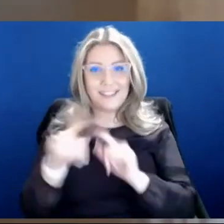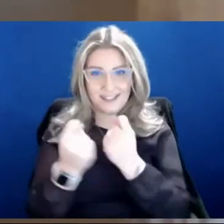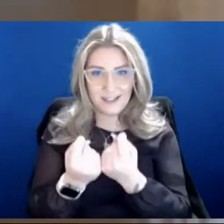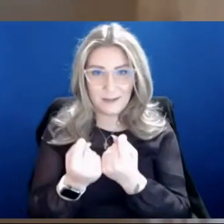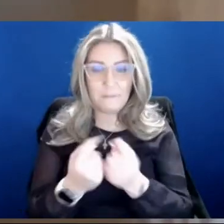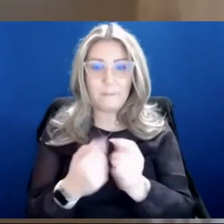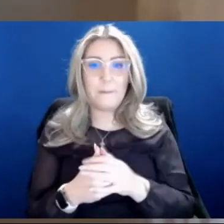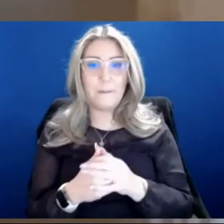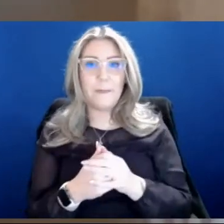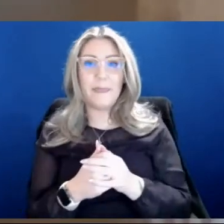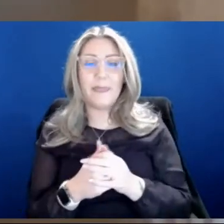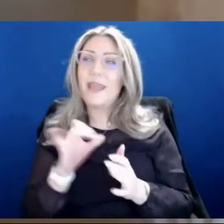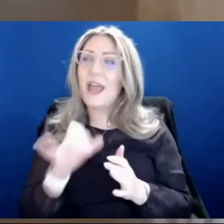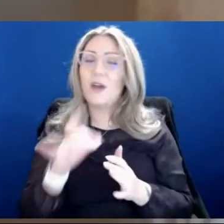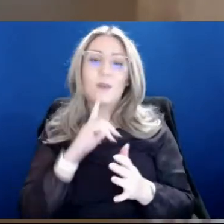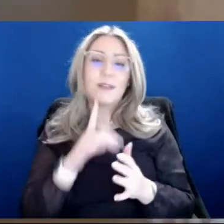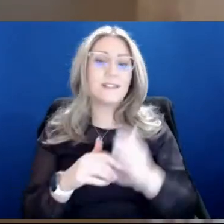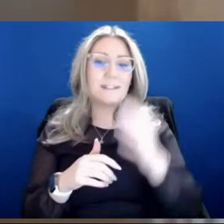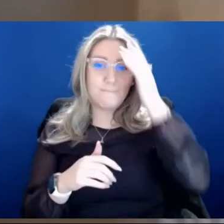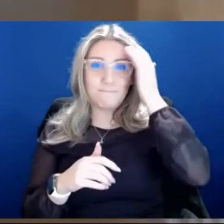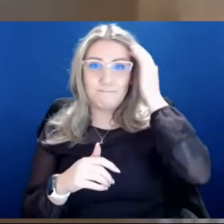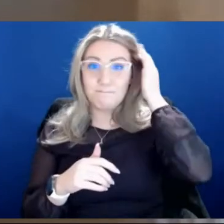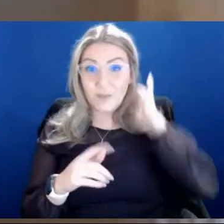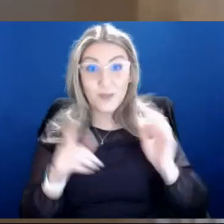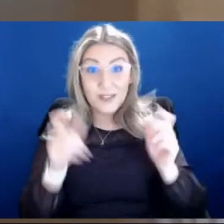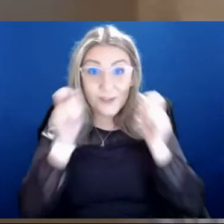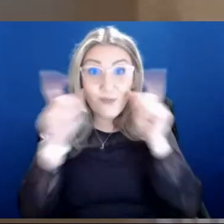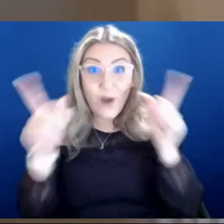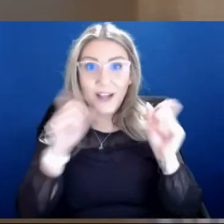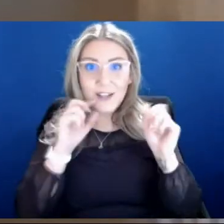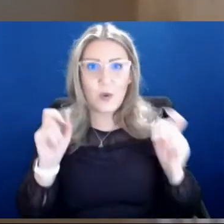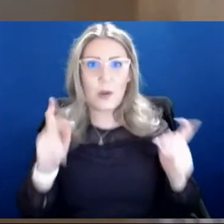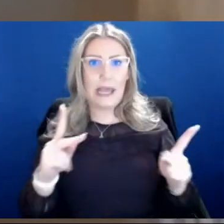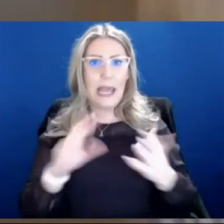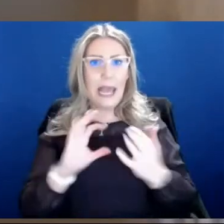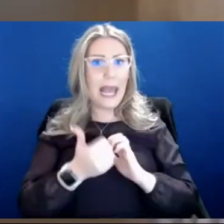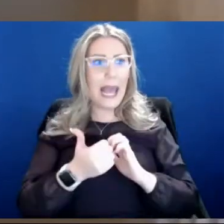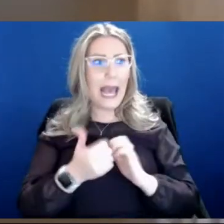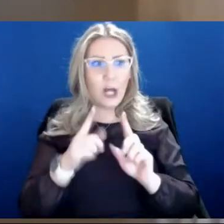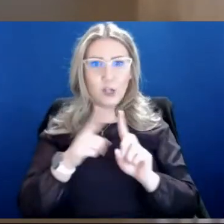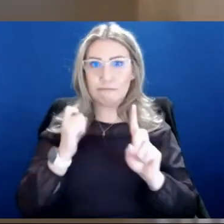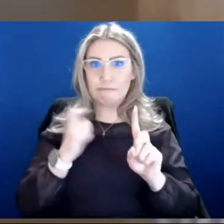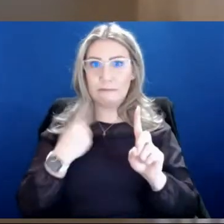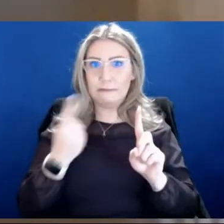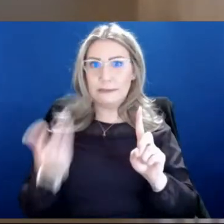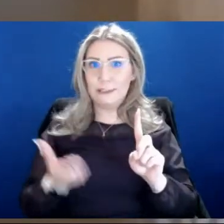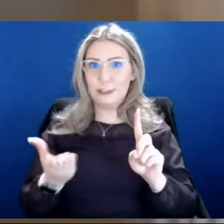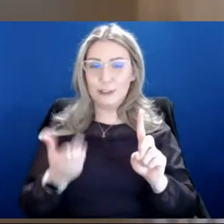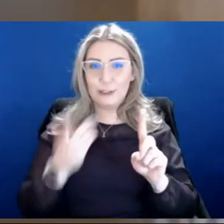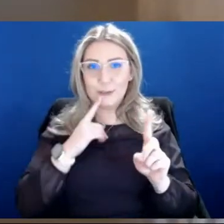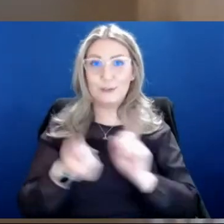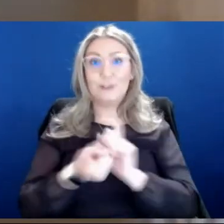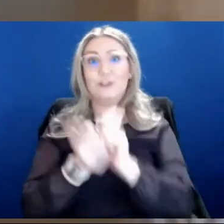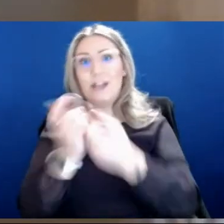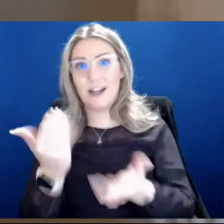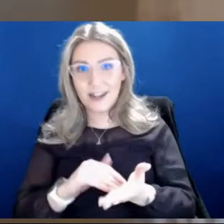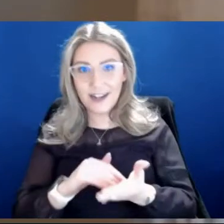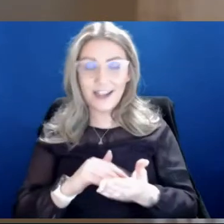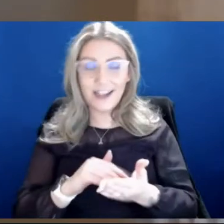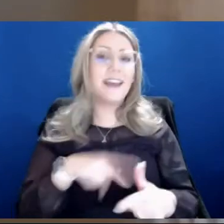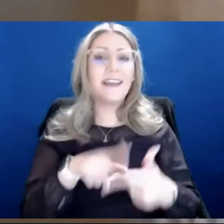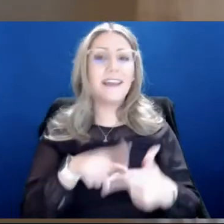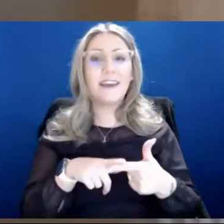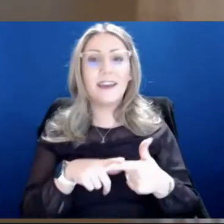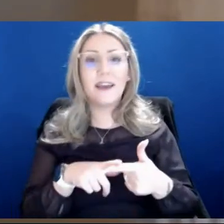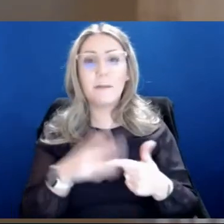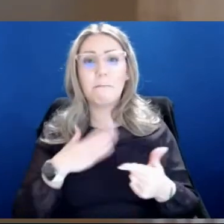which definitely was a surprise. Like, okay, how do we go from here? Pivot once more. And then as